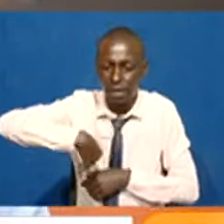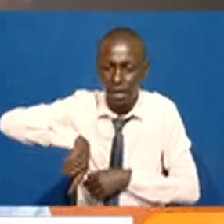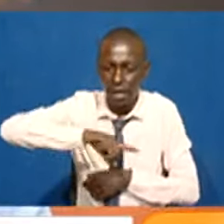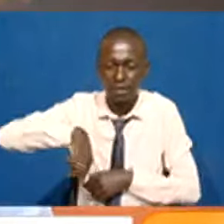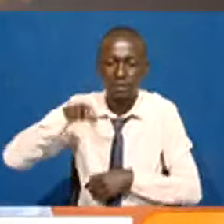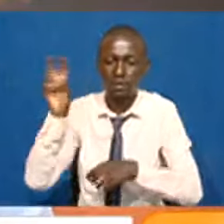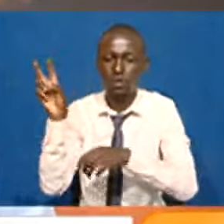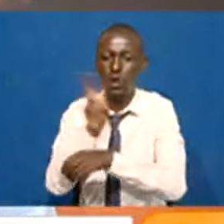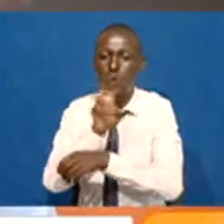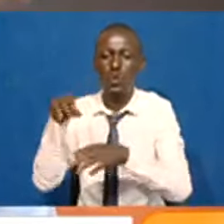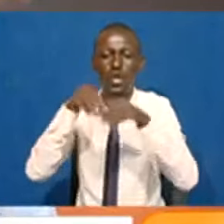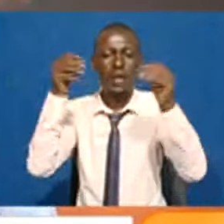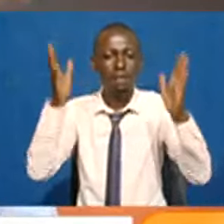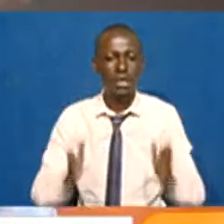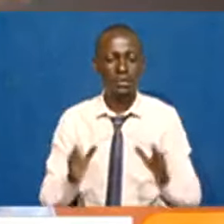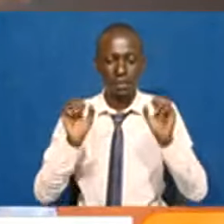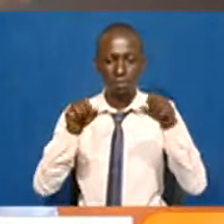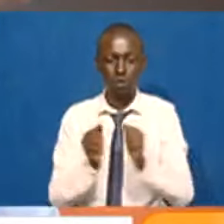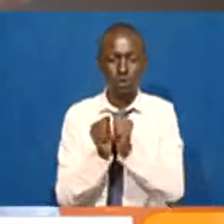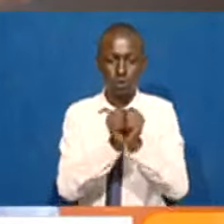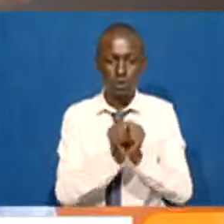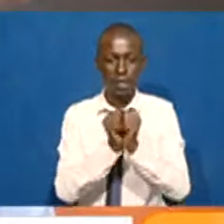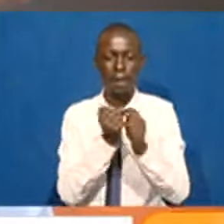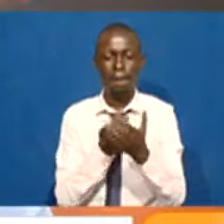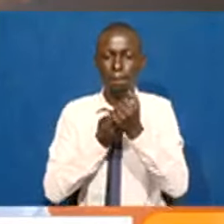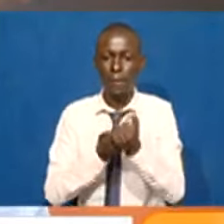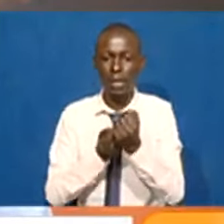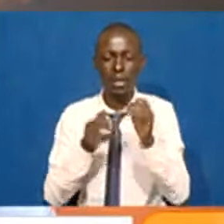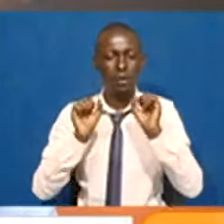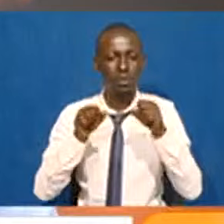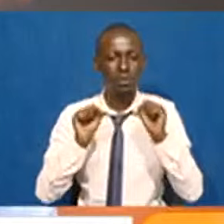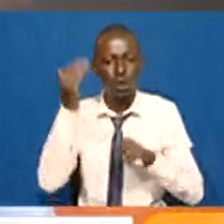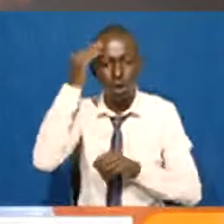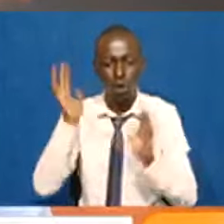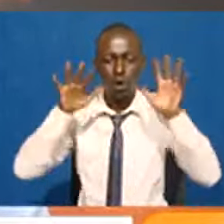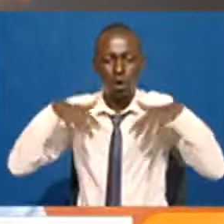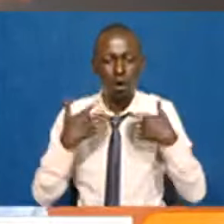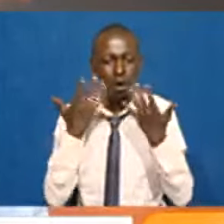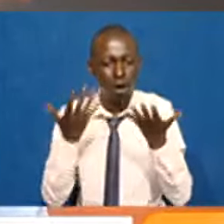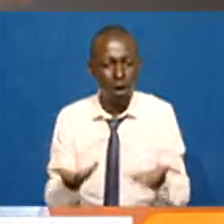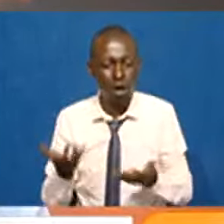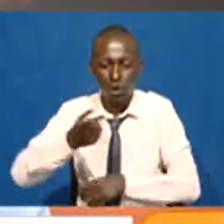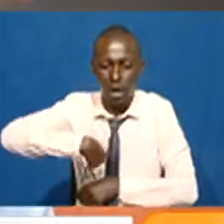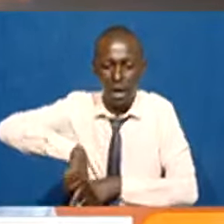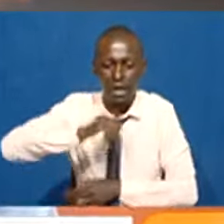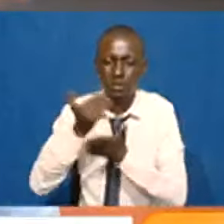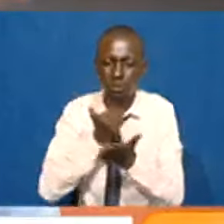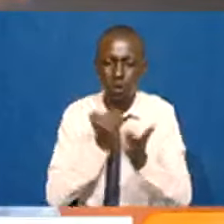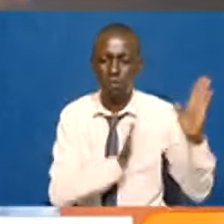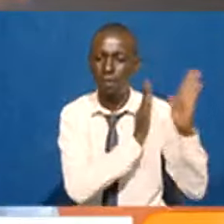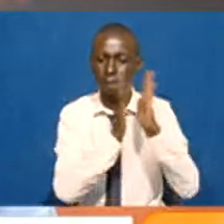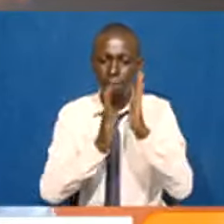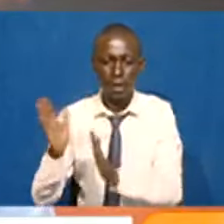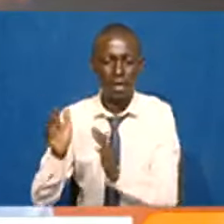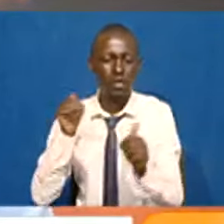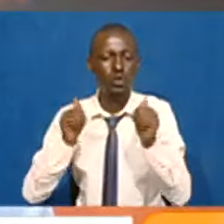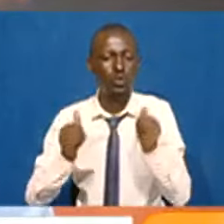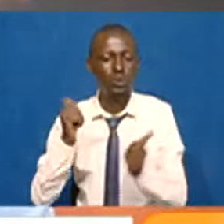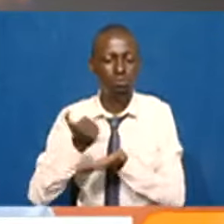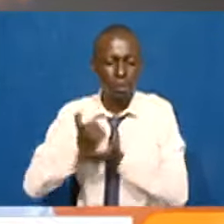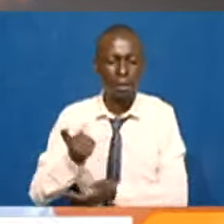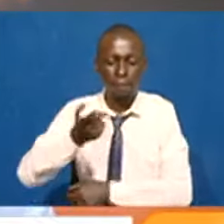investors who can partner with them so that we can look for how we can come up with programs that are going to help